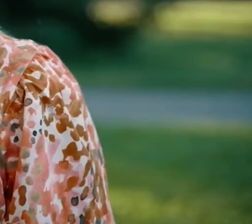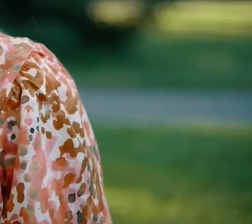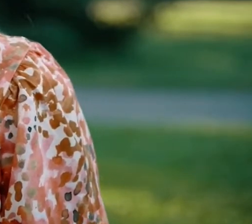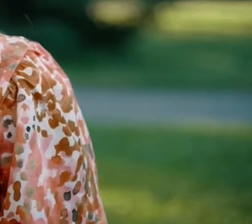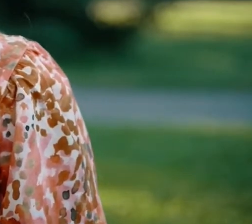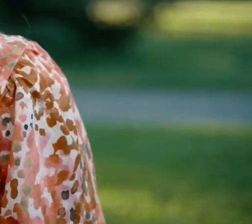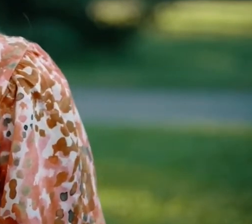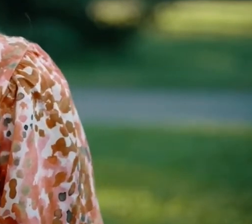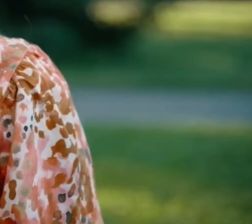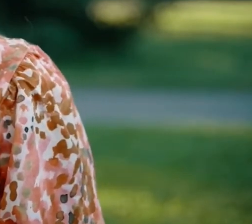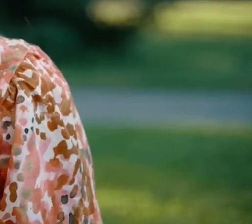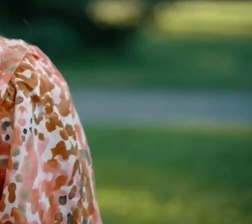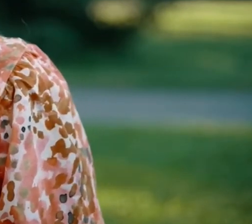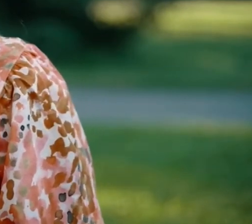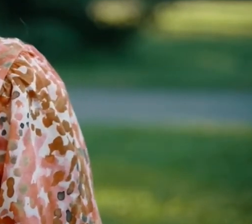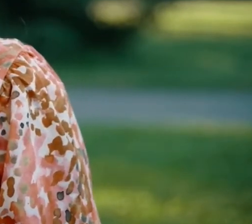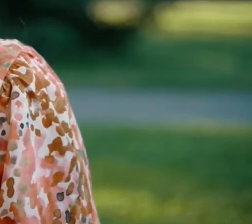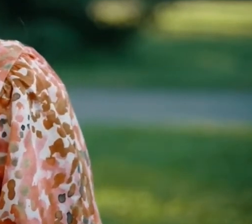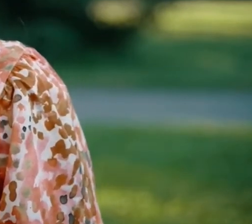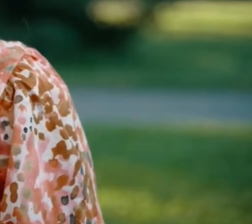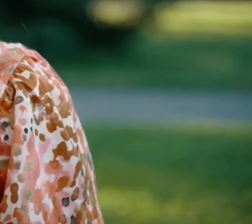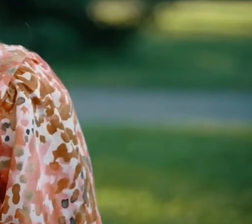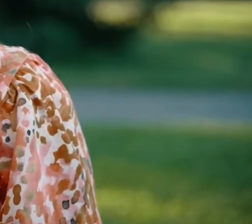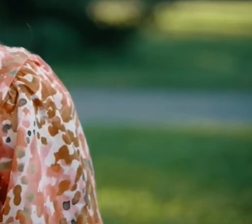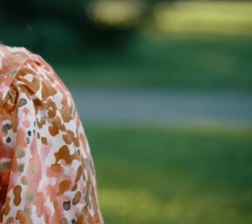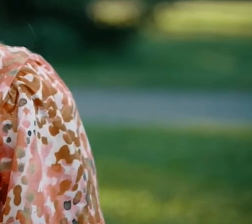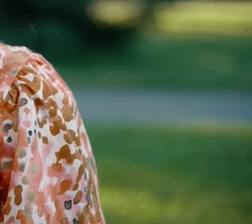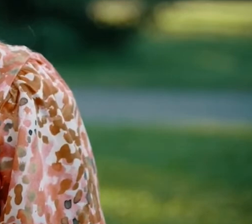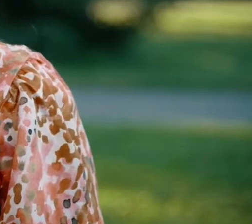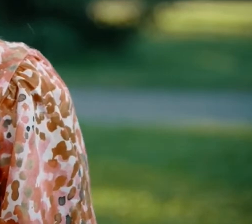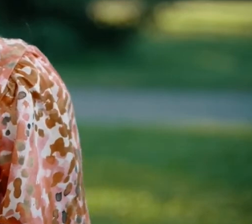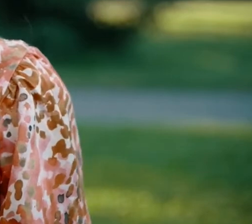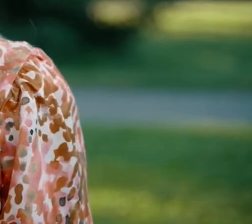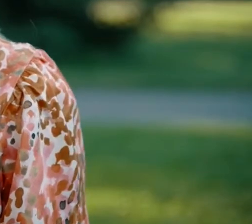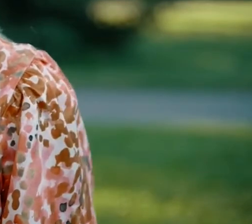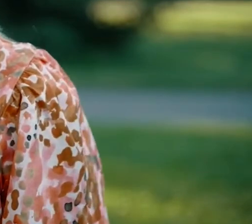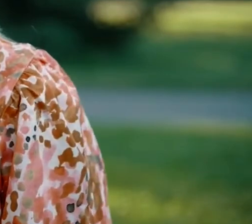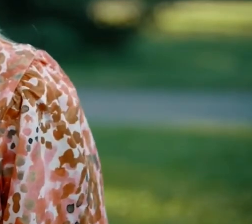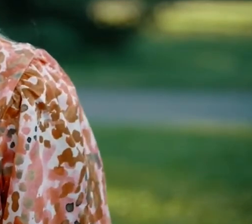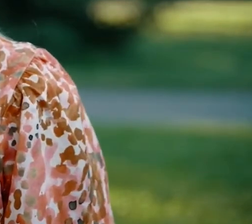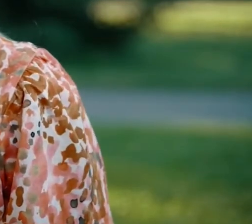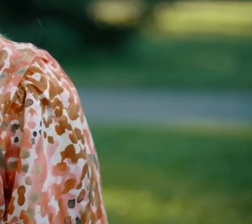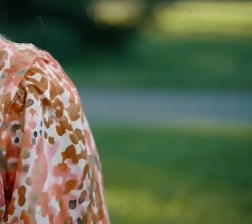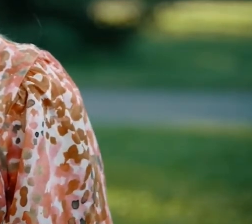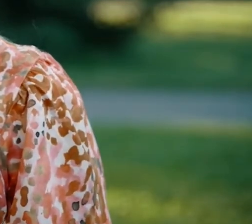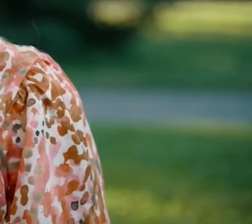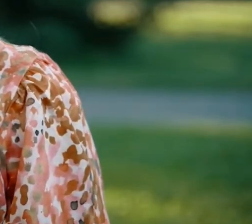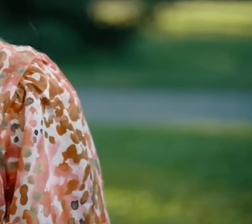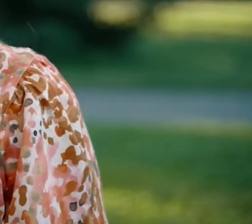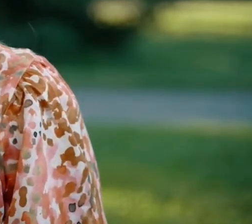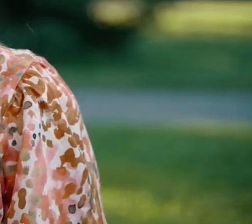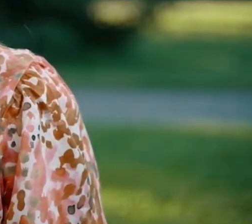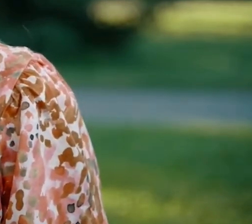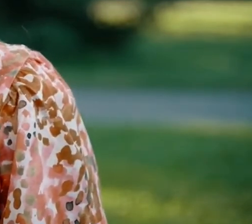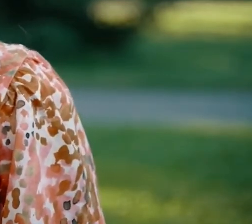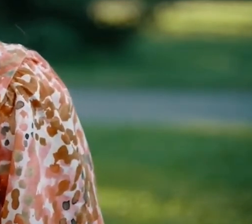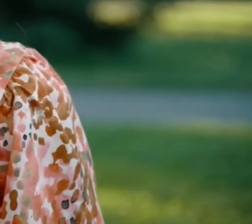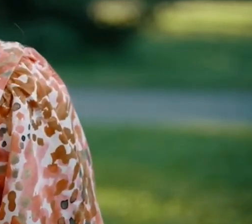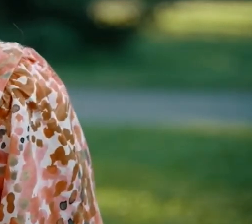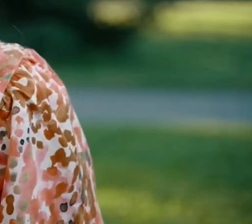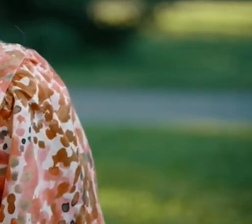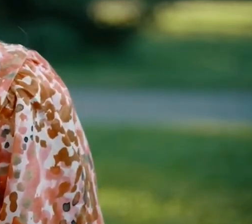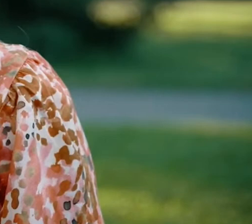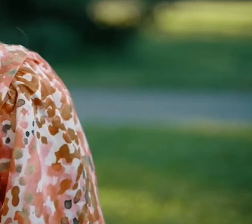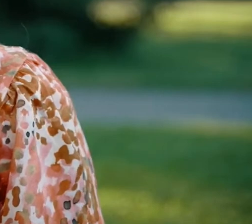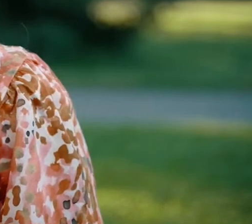planetary boundaries requires a collective effort. For example, we are in Finland developing a system for